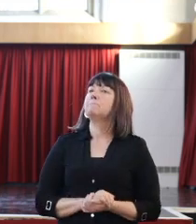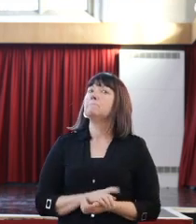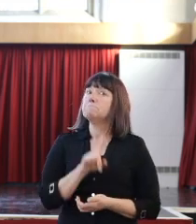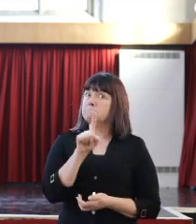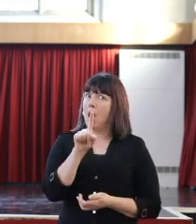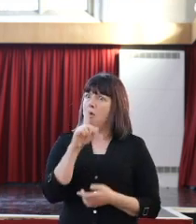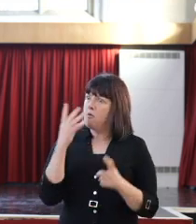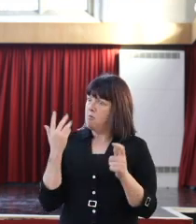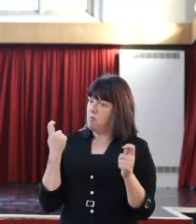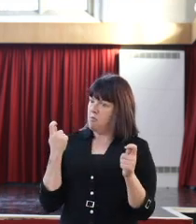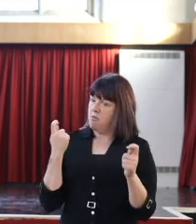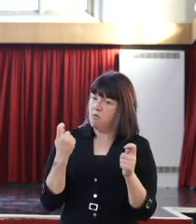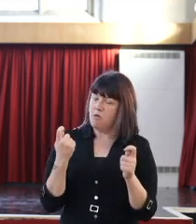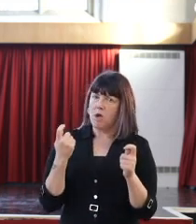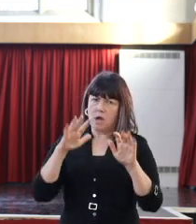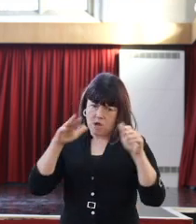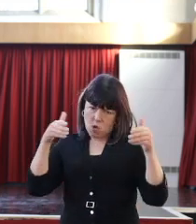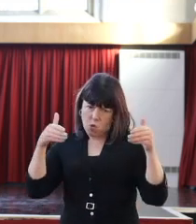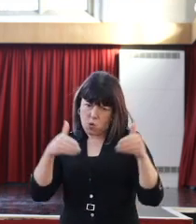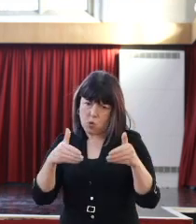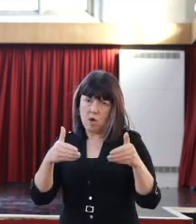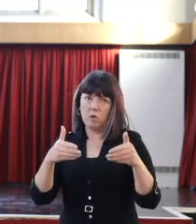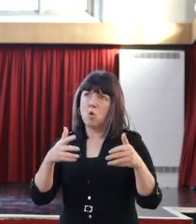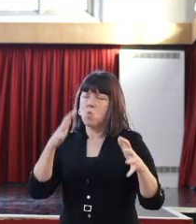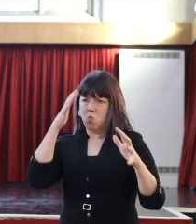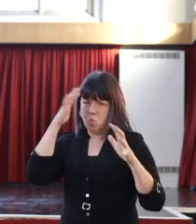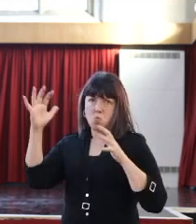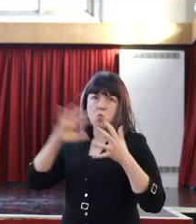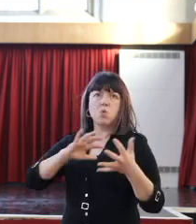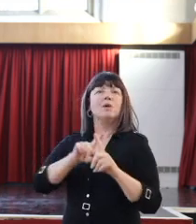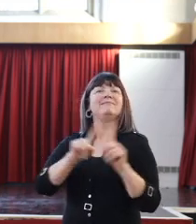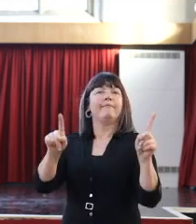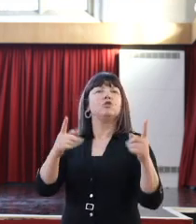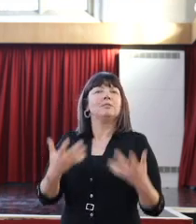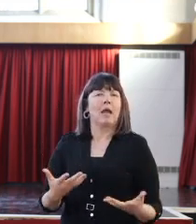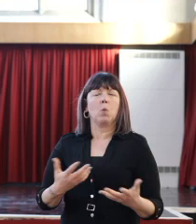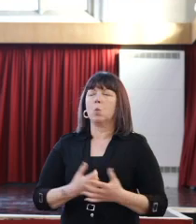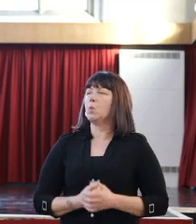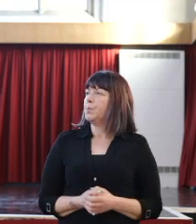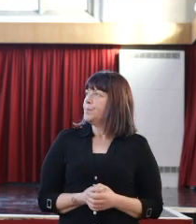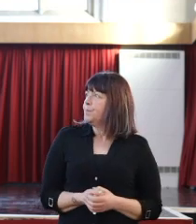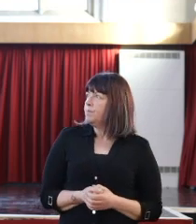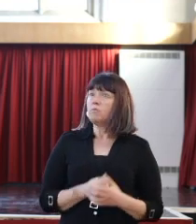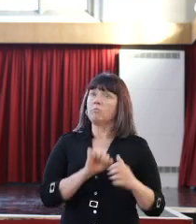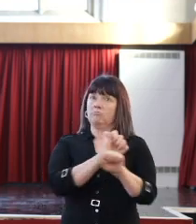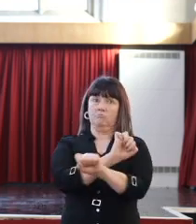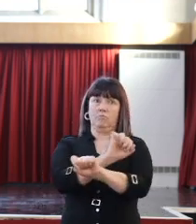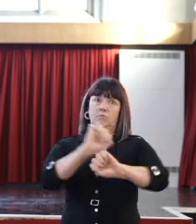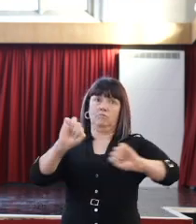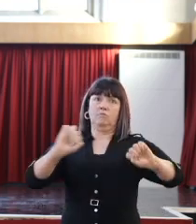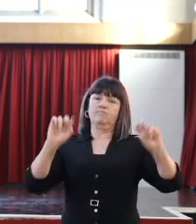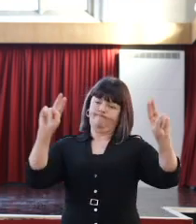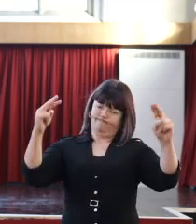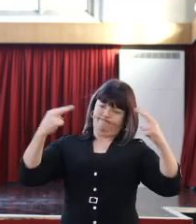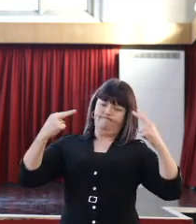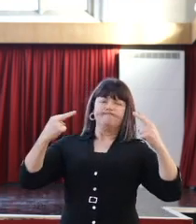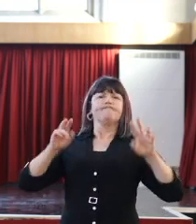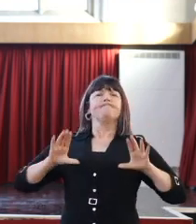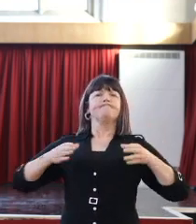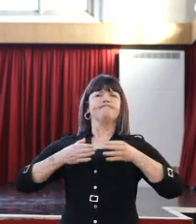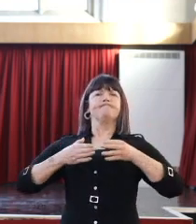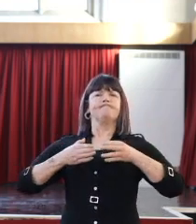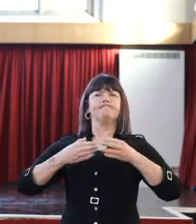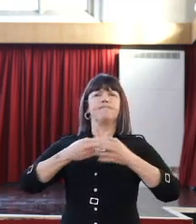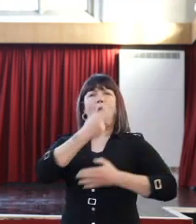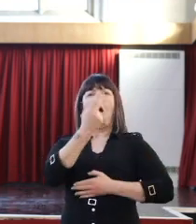video industry and the experience of millions of creative people. Now, you can call us Artlist. In 2021, we were